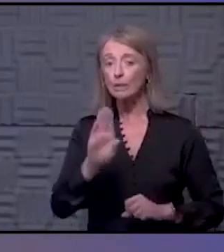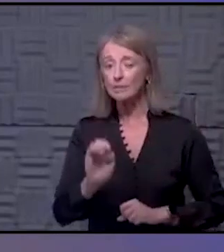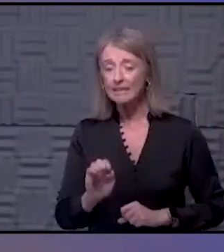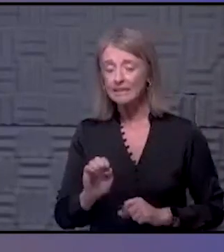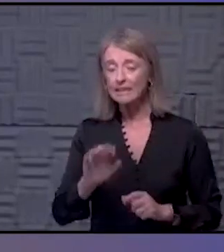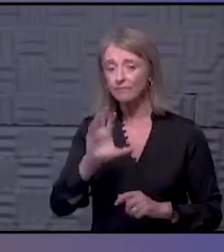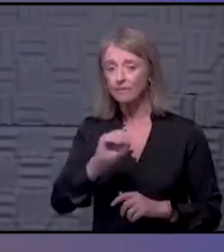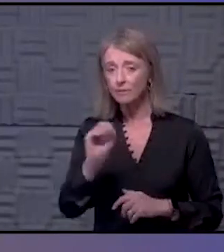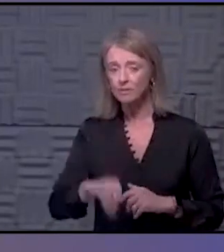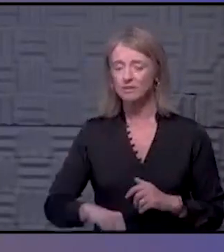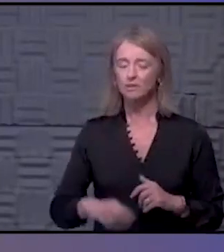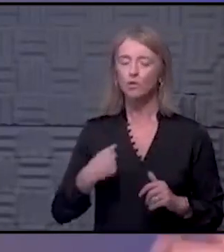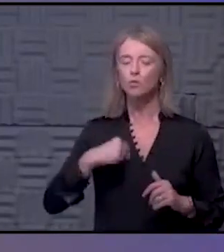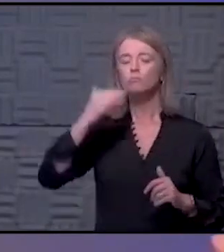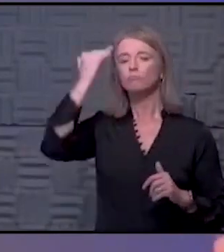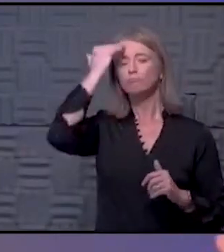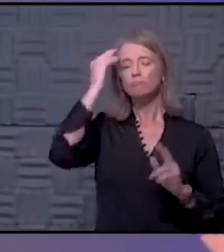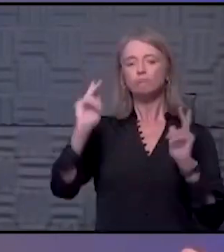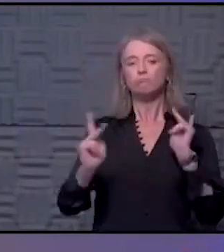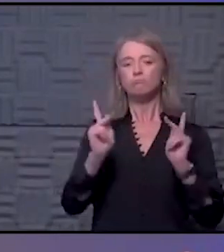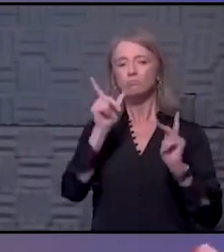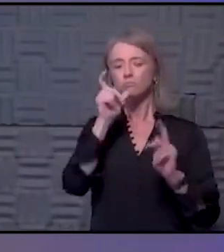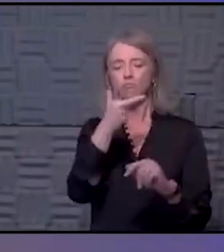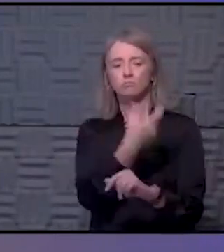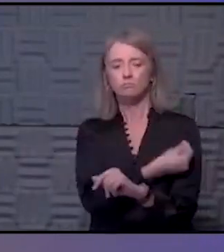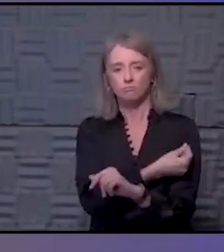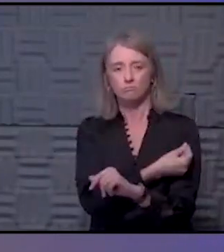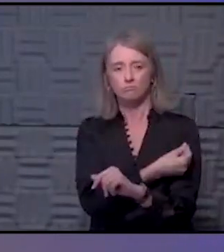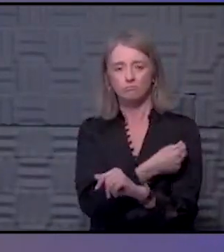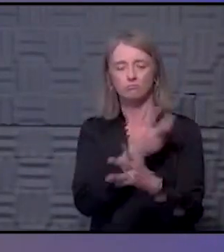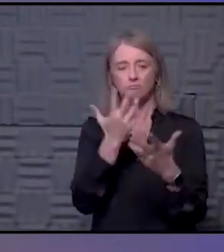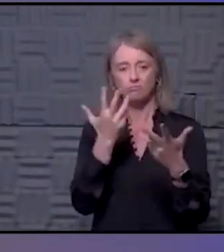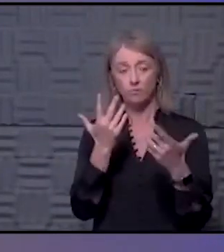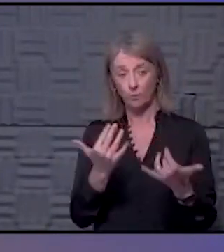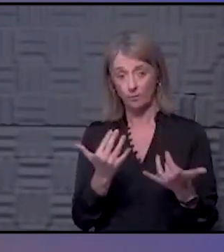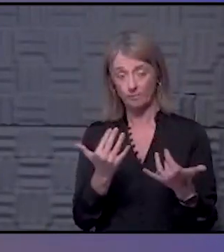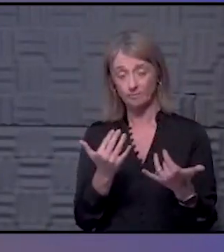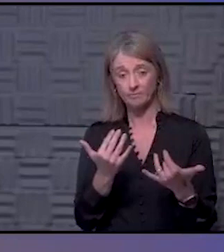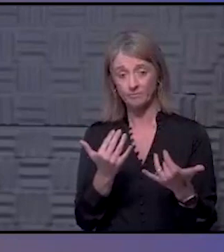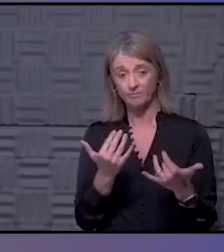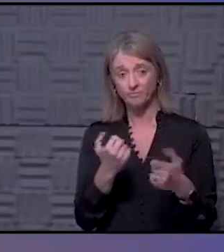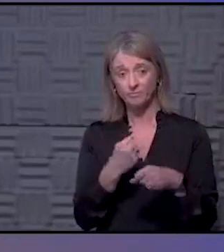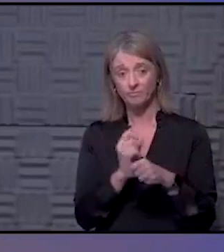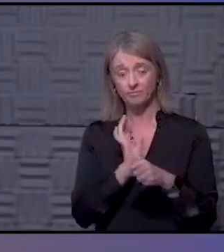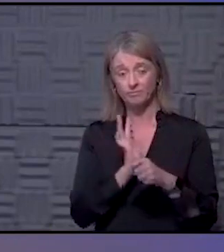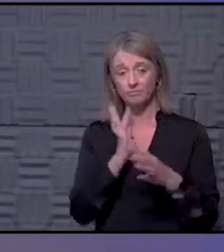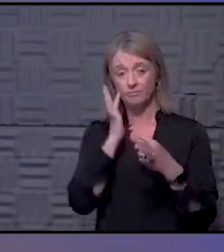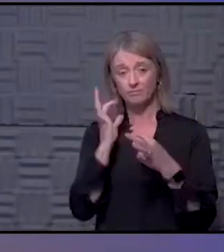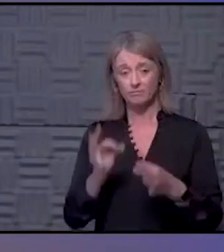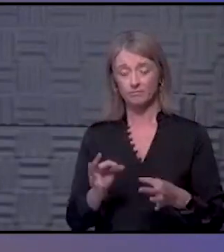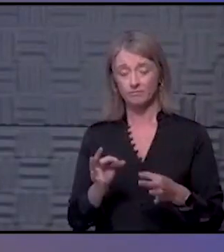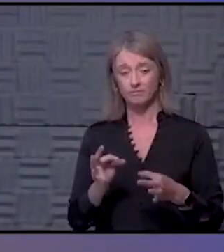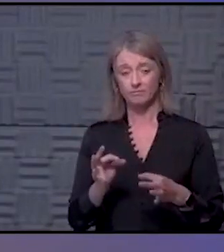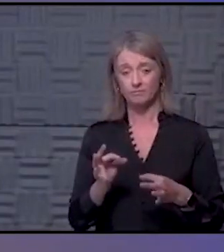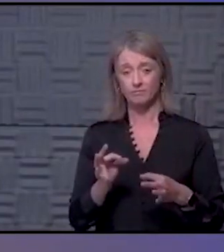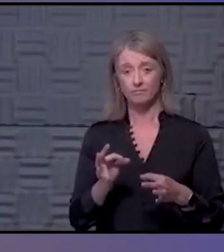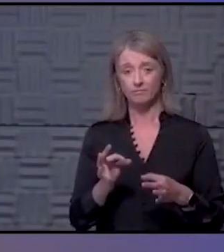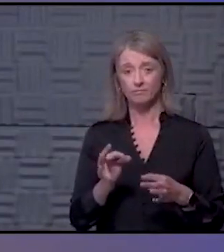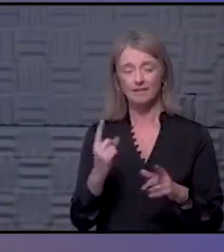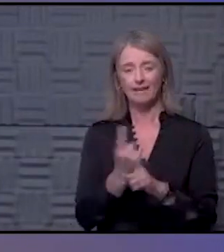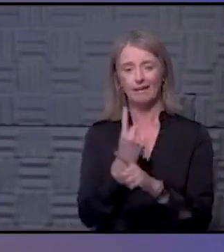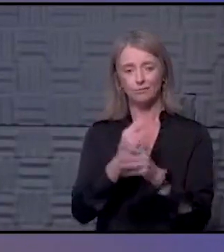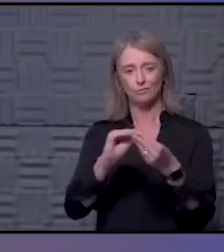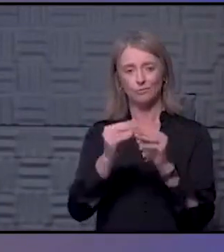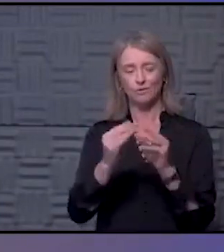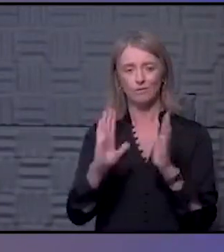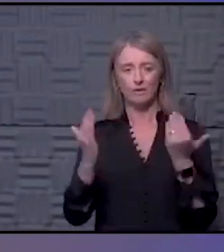50%. I'd rather go off of we know the population that's been vaccinated and make our judgments based off of an actual